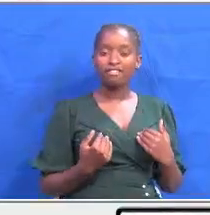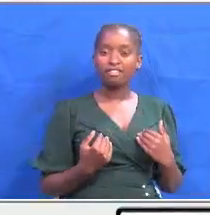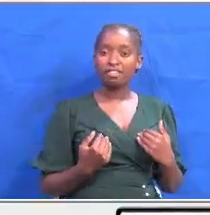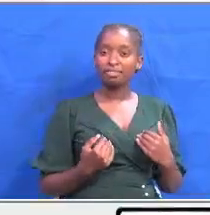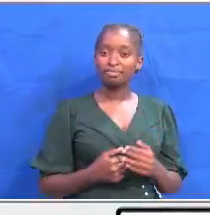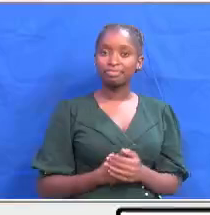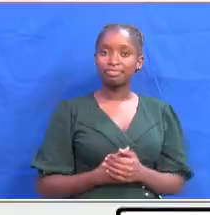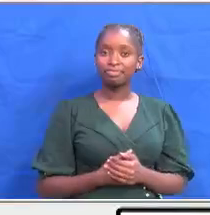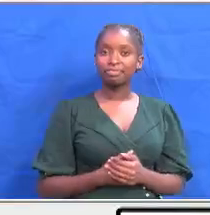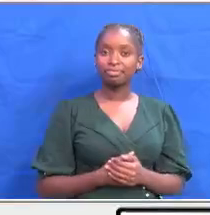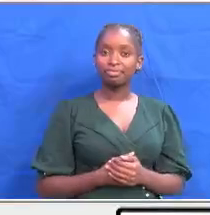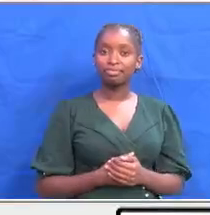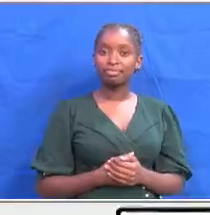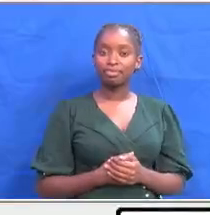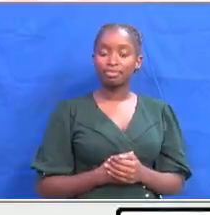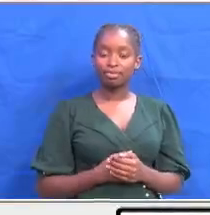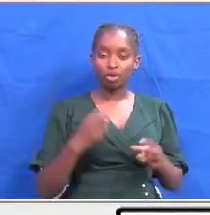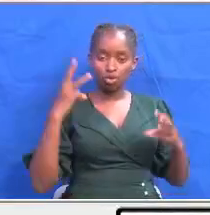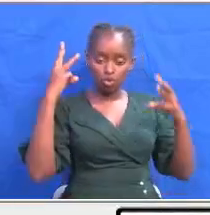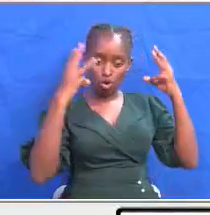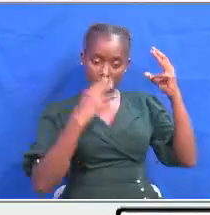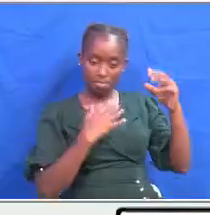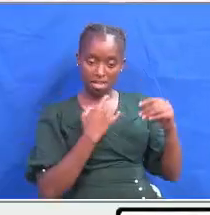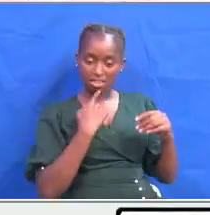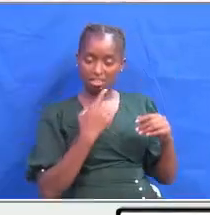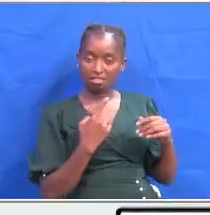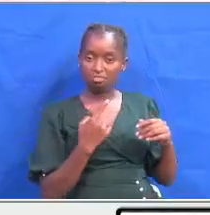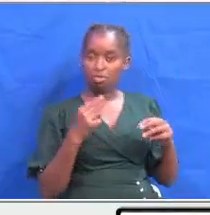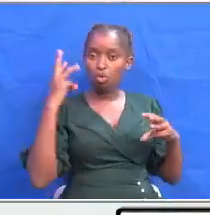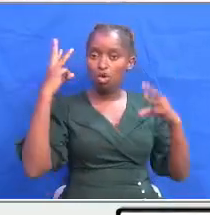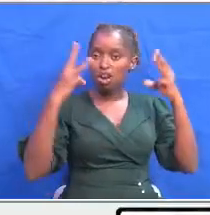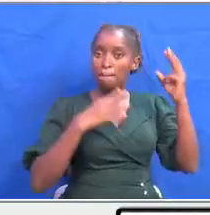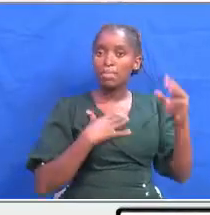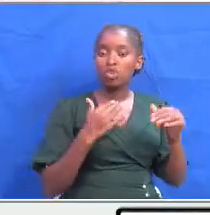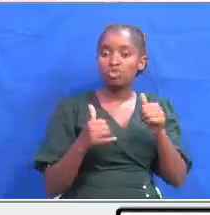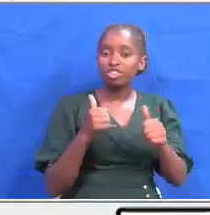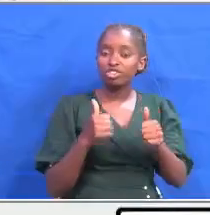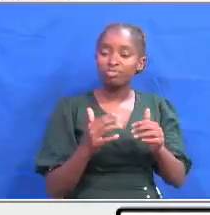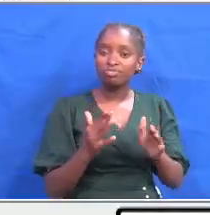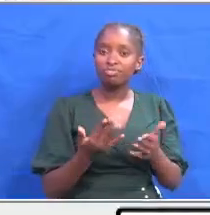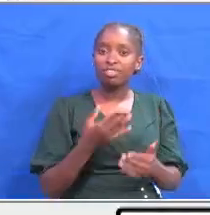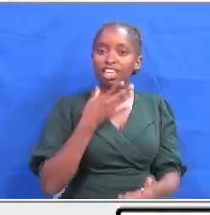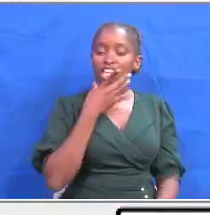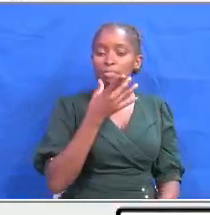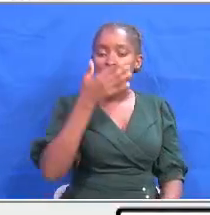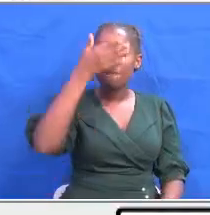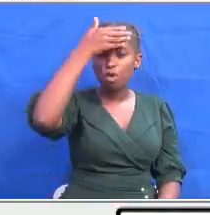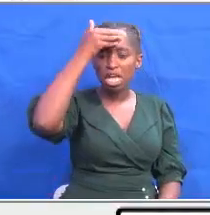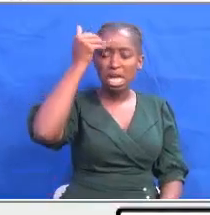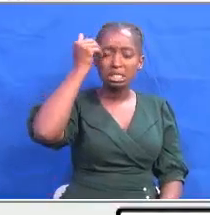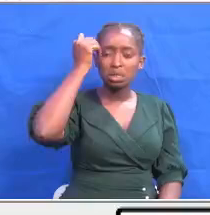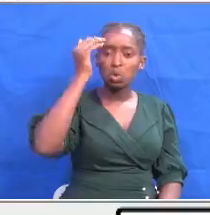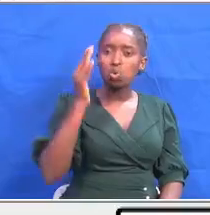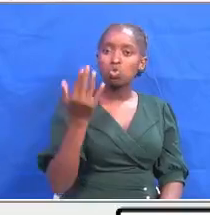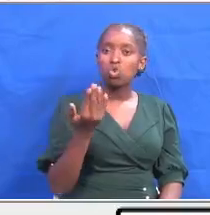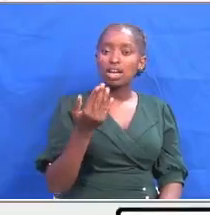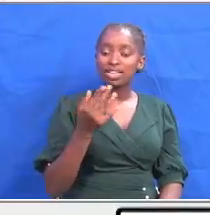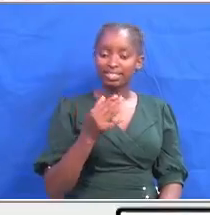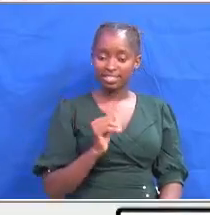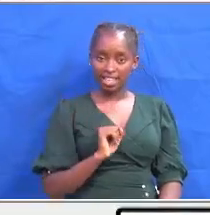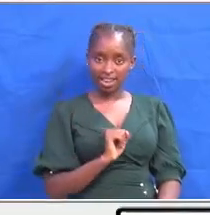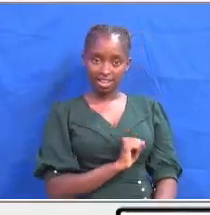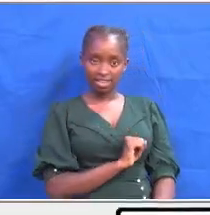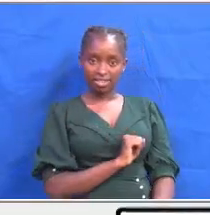to the point I said. My only worry. It's beyond legal. My only worry is he has just forgotten the Senate.